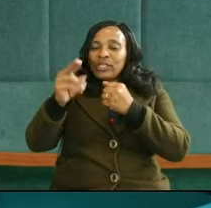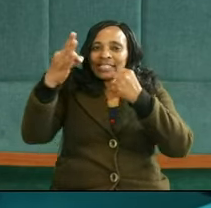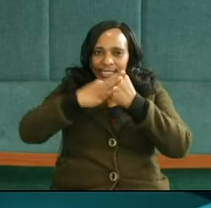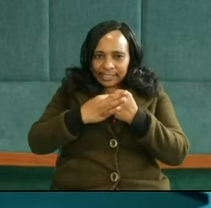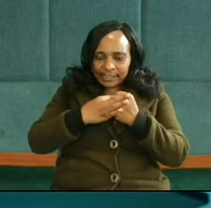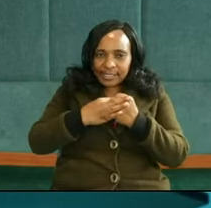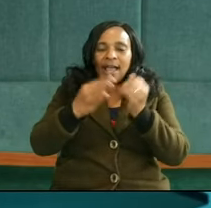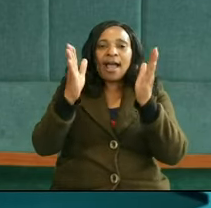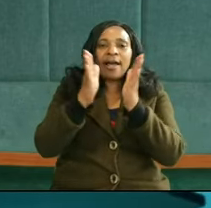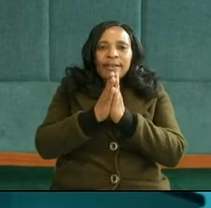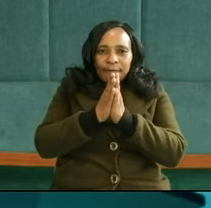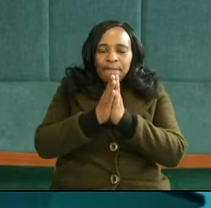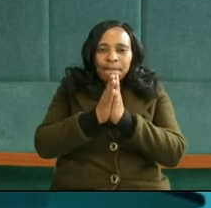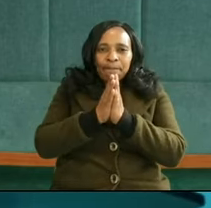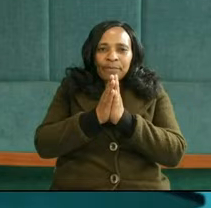28.